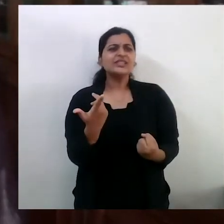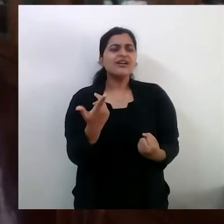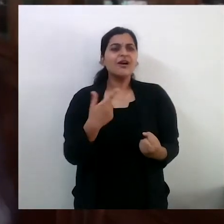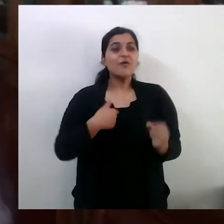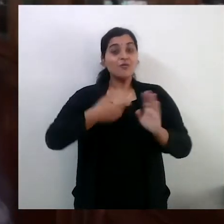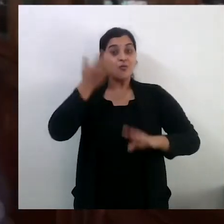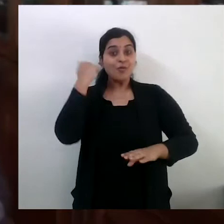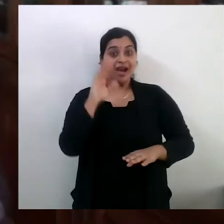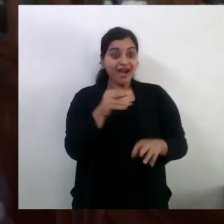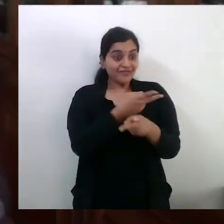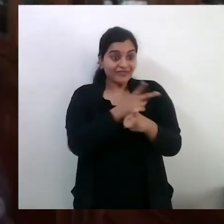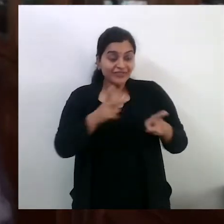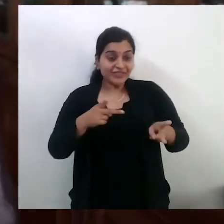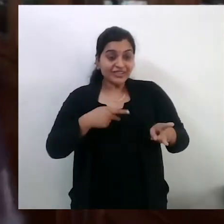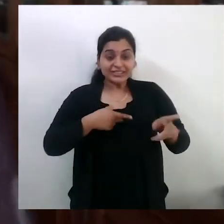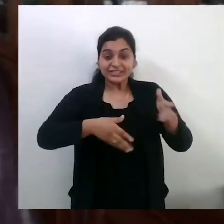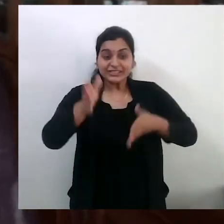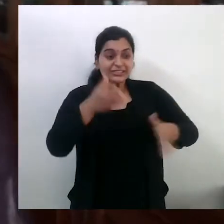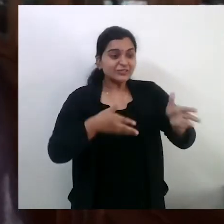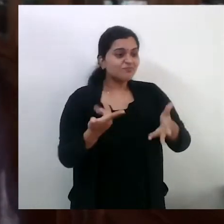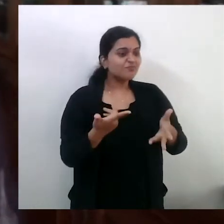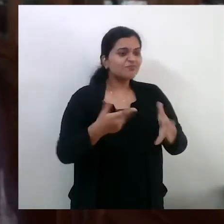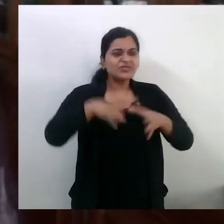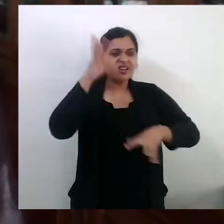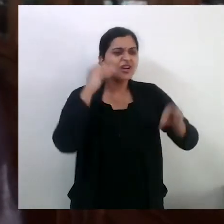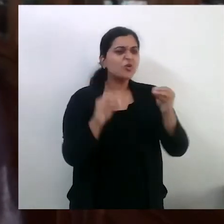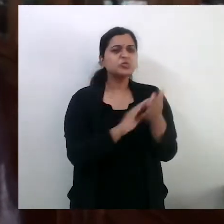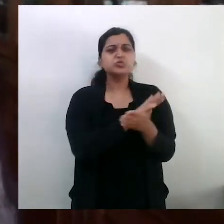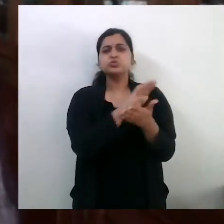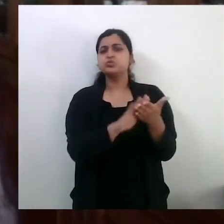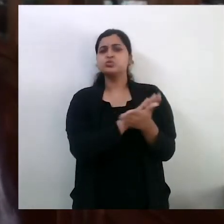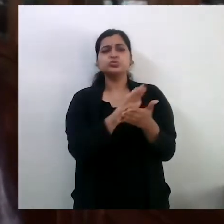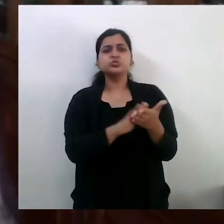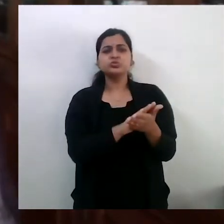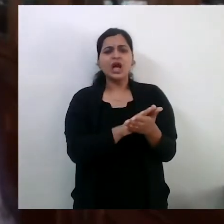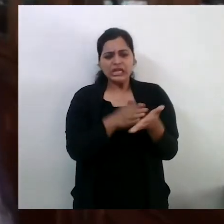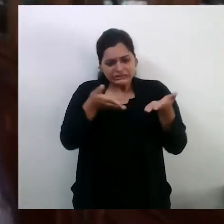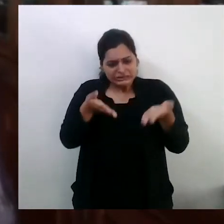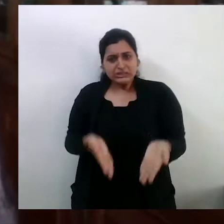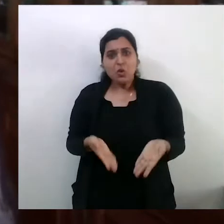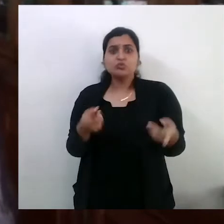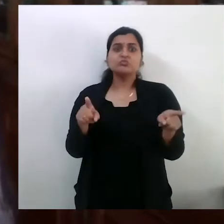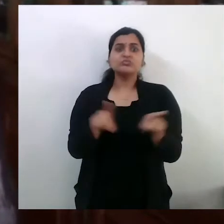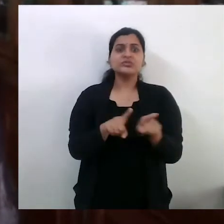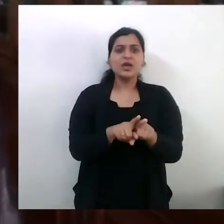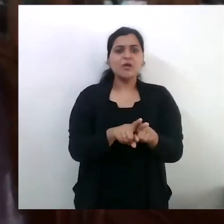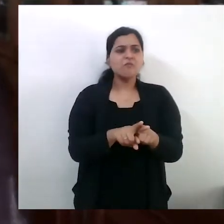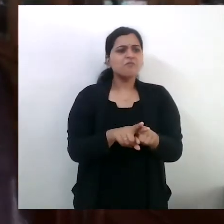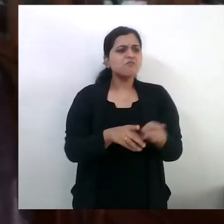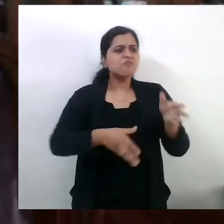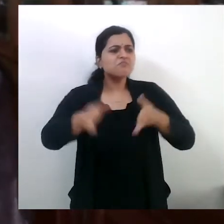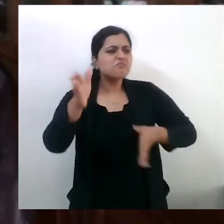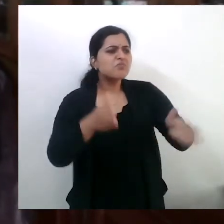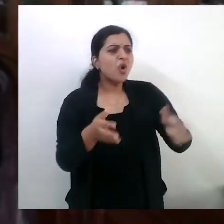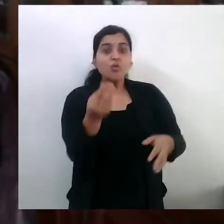discipline that we had in the country, there was nowhere. As a matter of fact, even today, there is nowhere except for